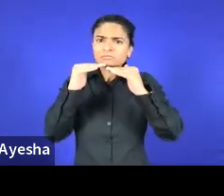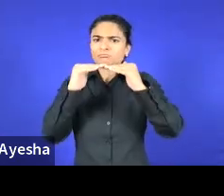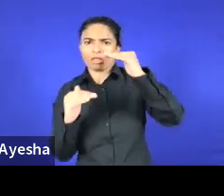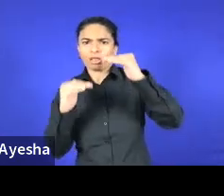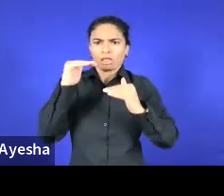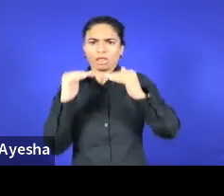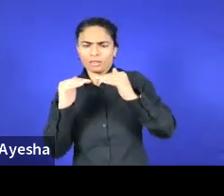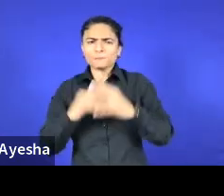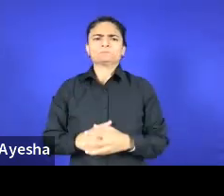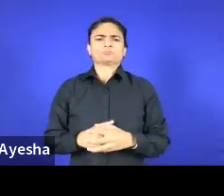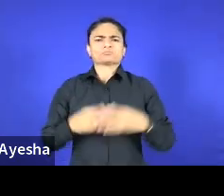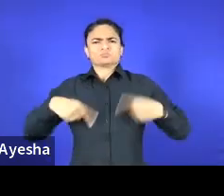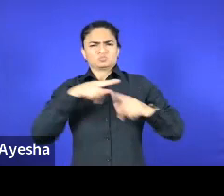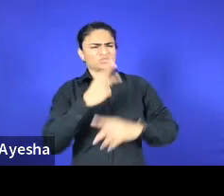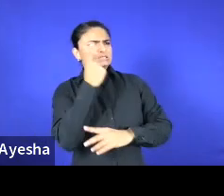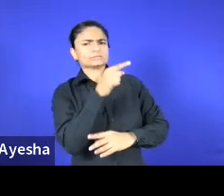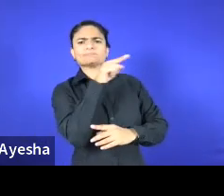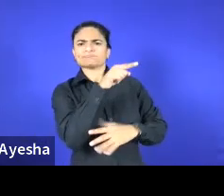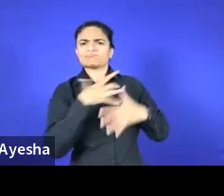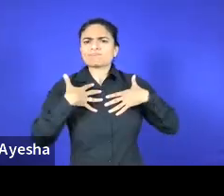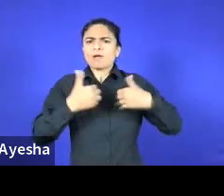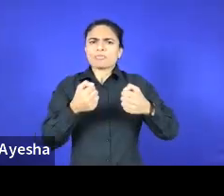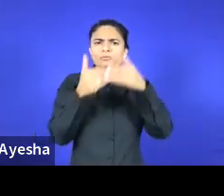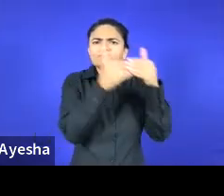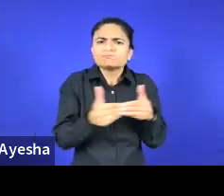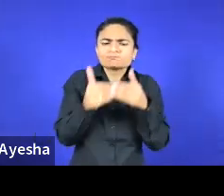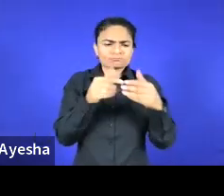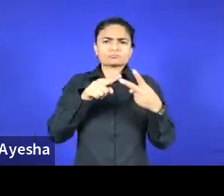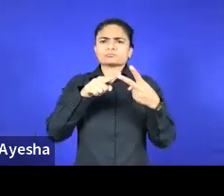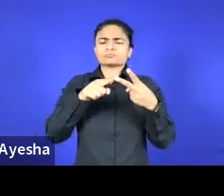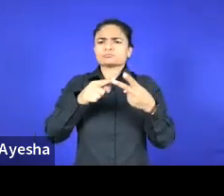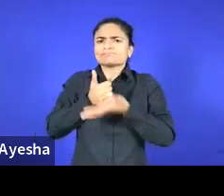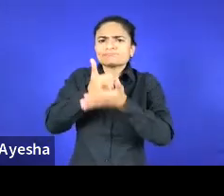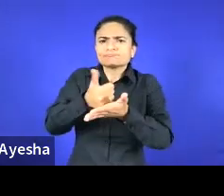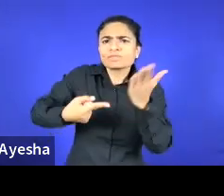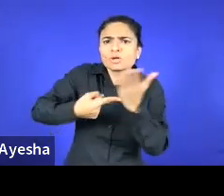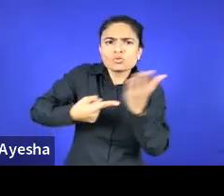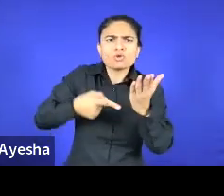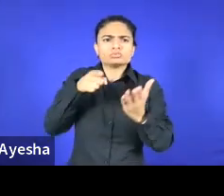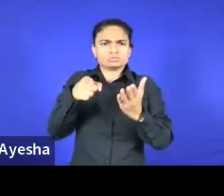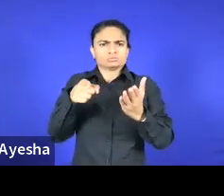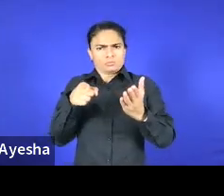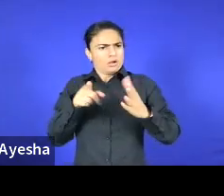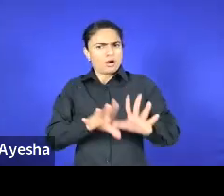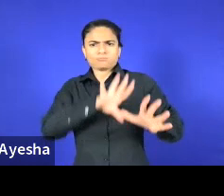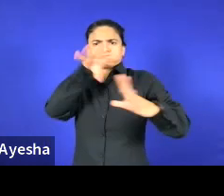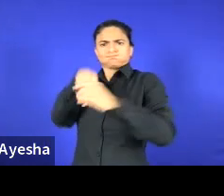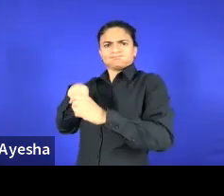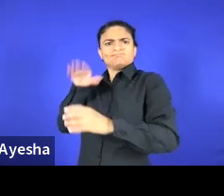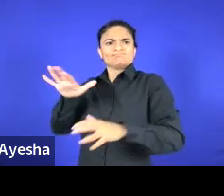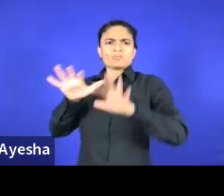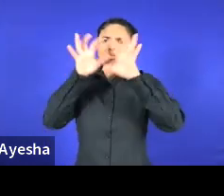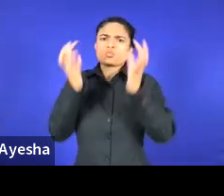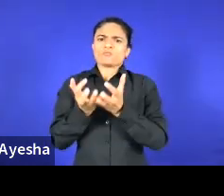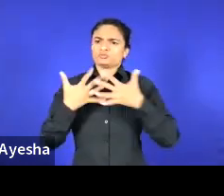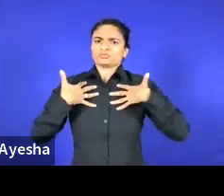covered services within mainstream program and benefits and services subject to the disability status, this